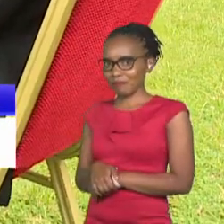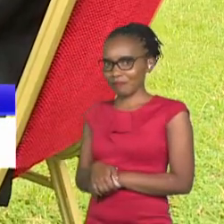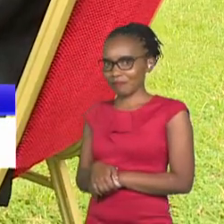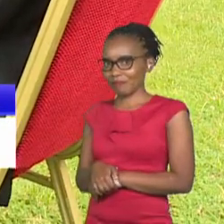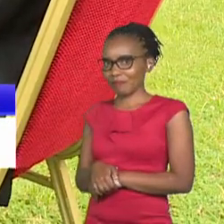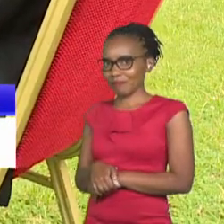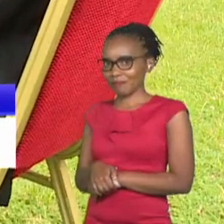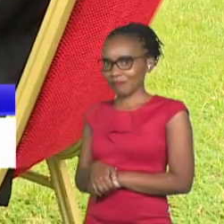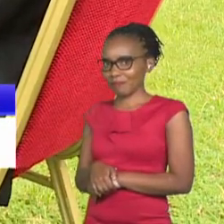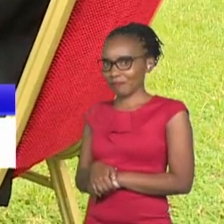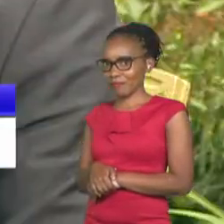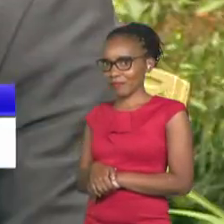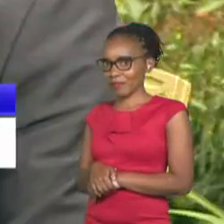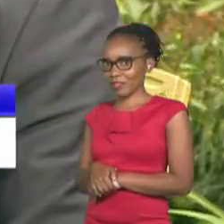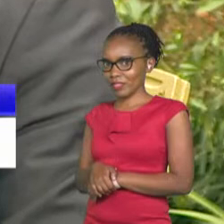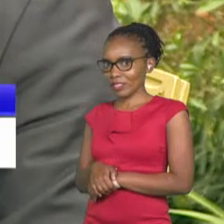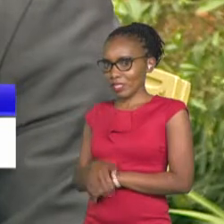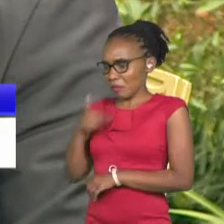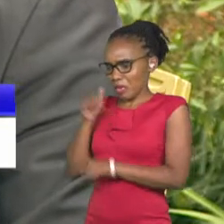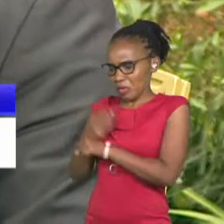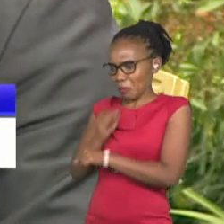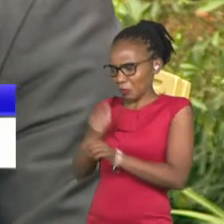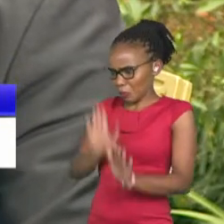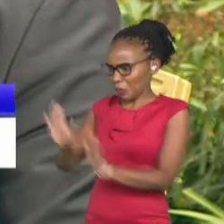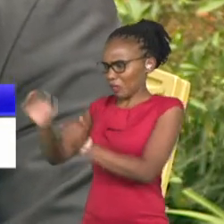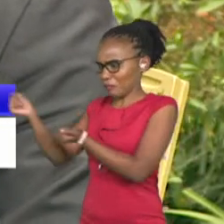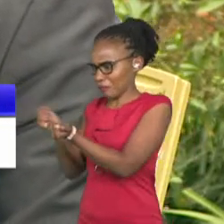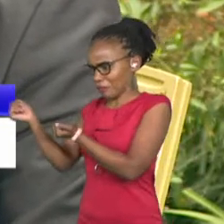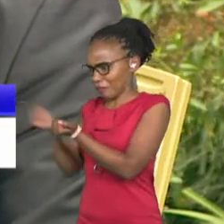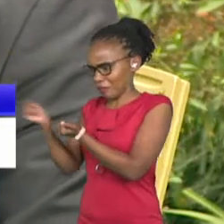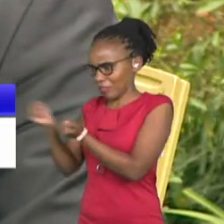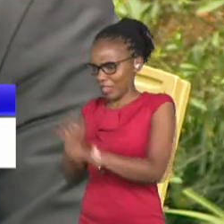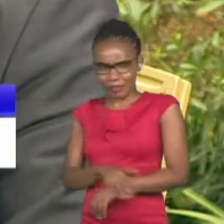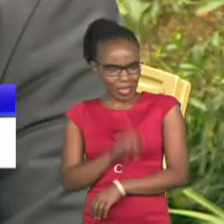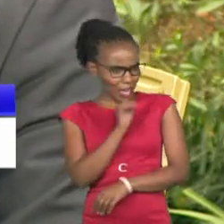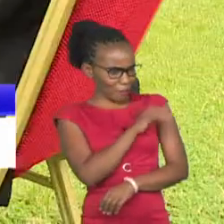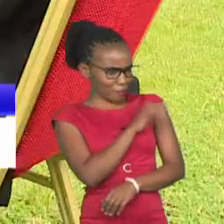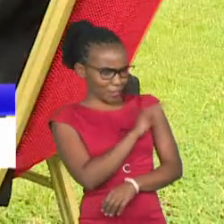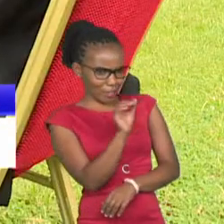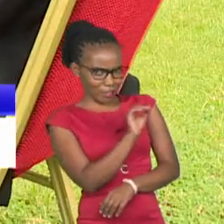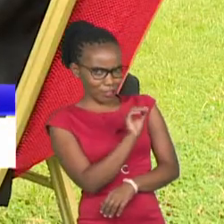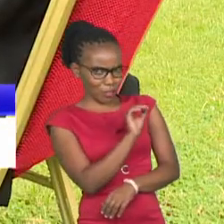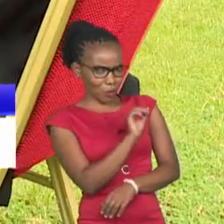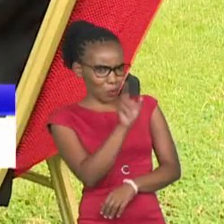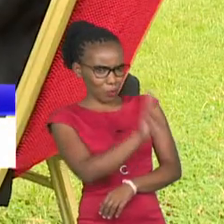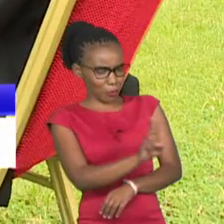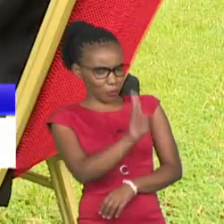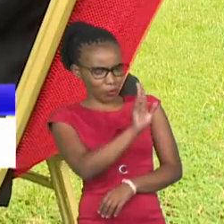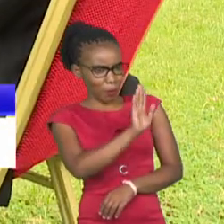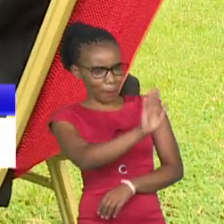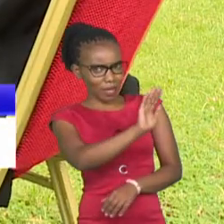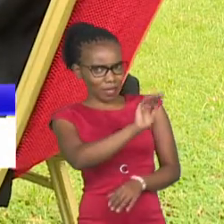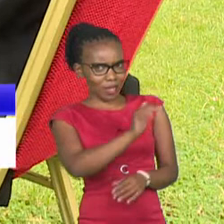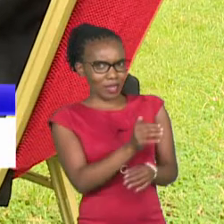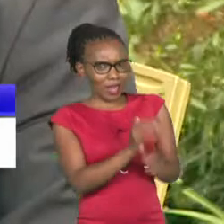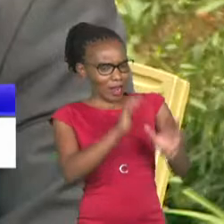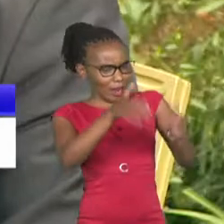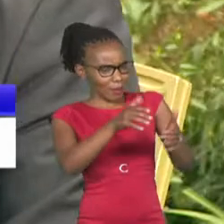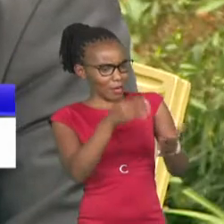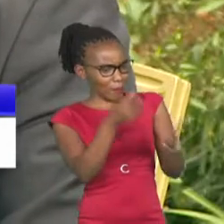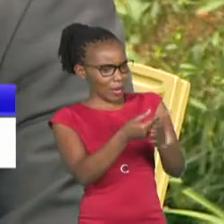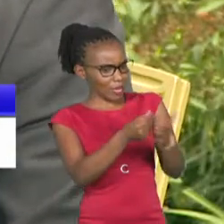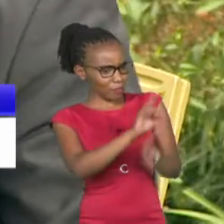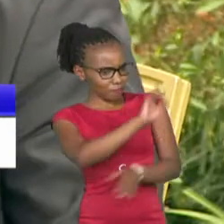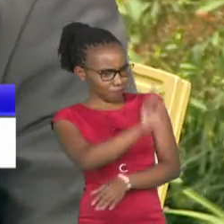I don't leave behind a nice car every time I come across it. And you're not afraid of spending all your company's money?